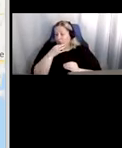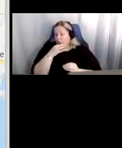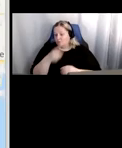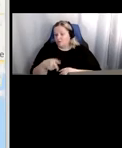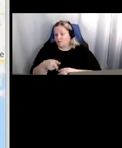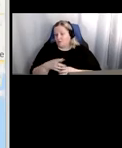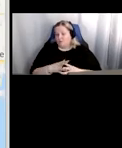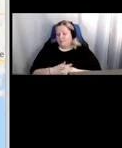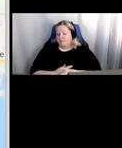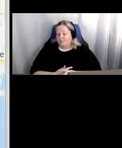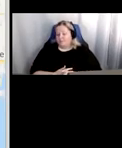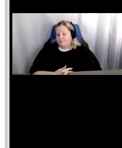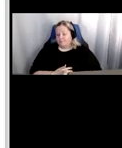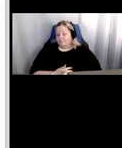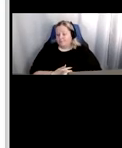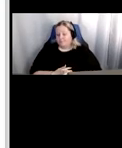them.